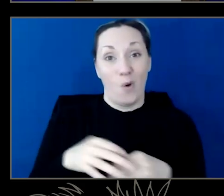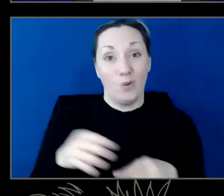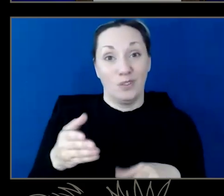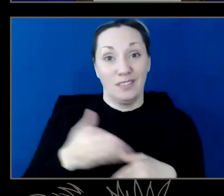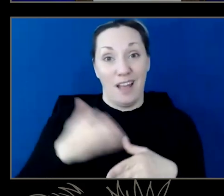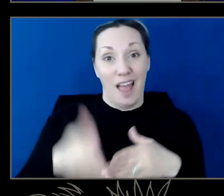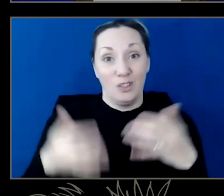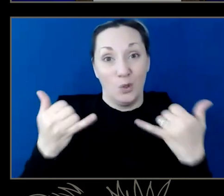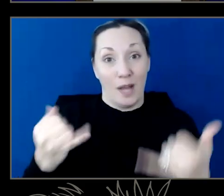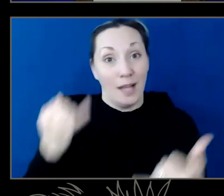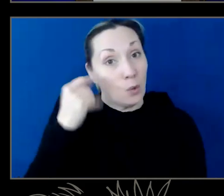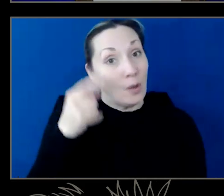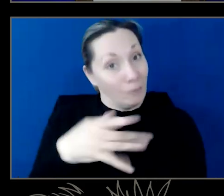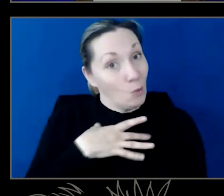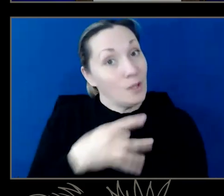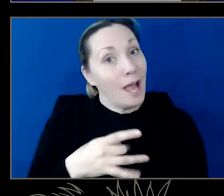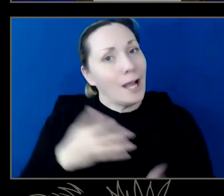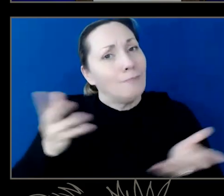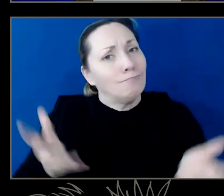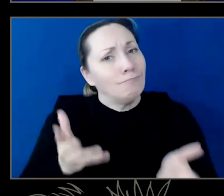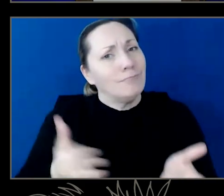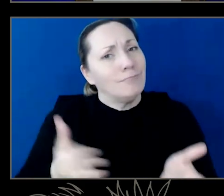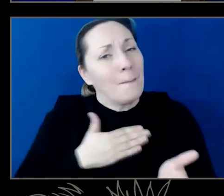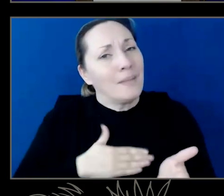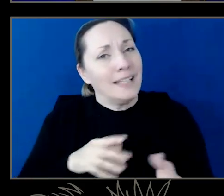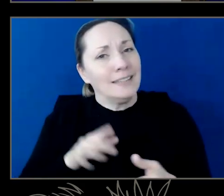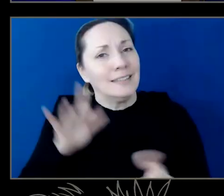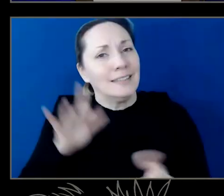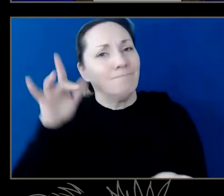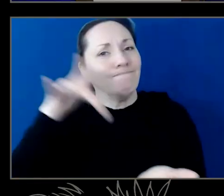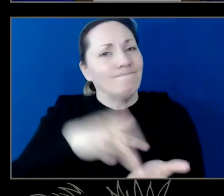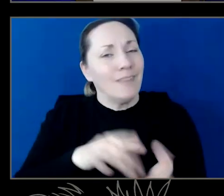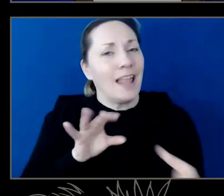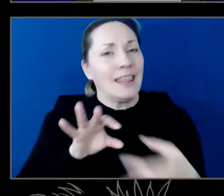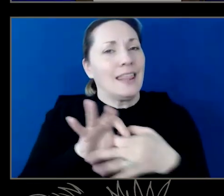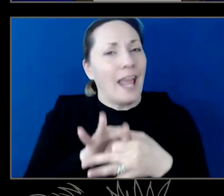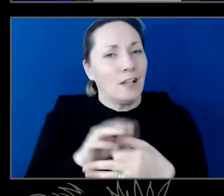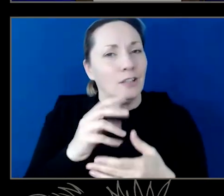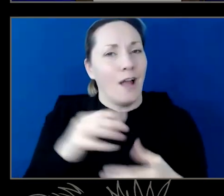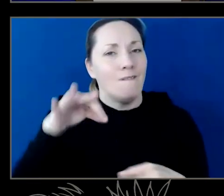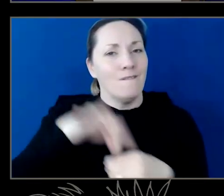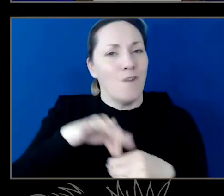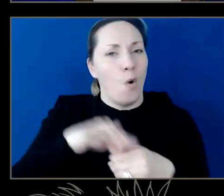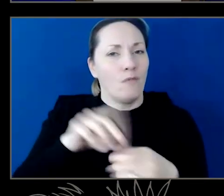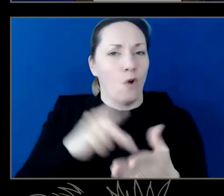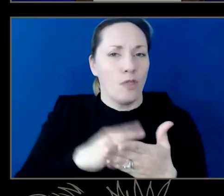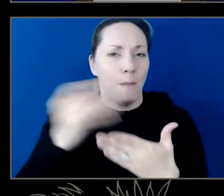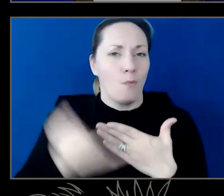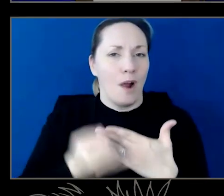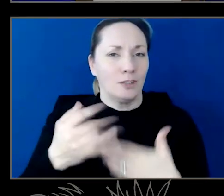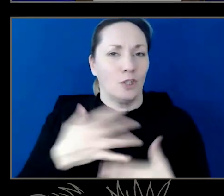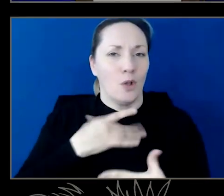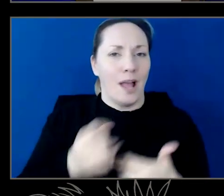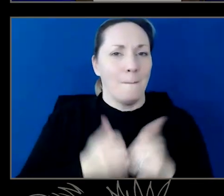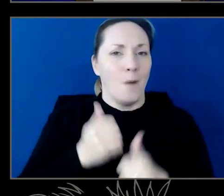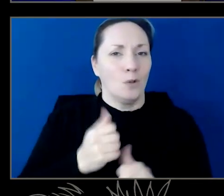it, and I encourage you to enter to the link and to vote for the project that you like the most. I hope that the project is